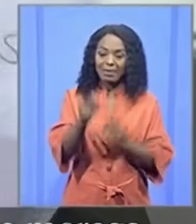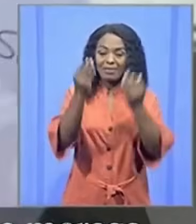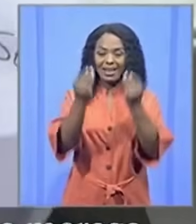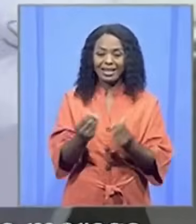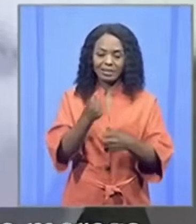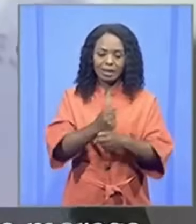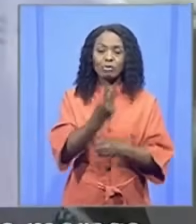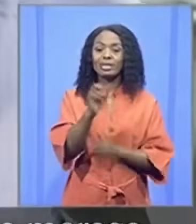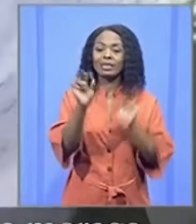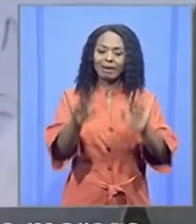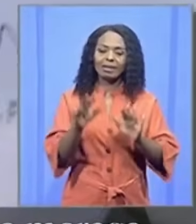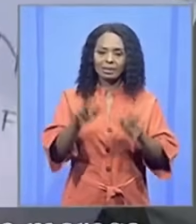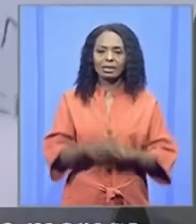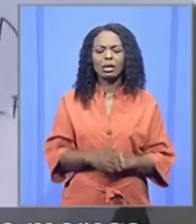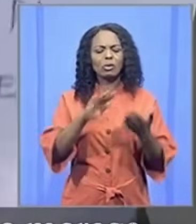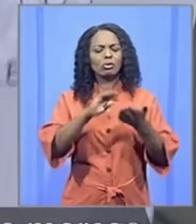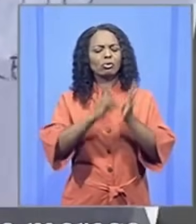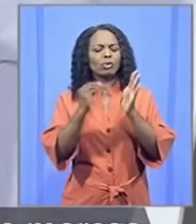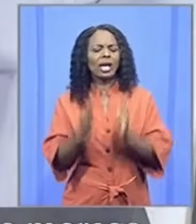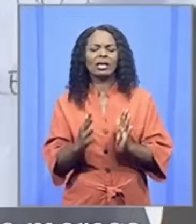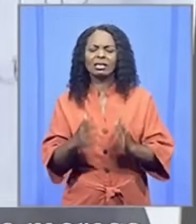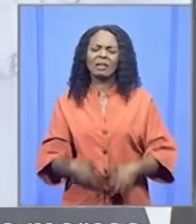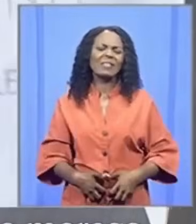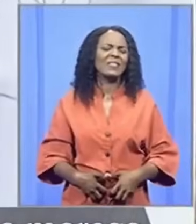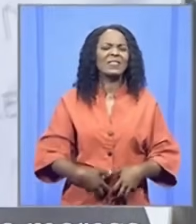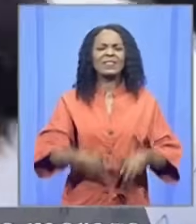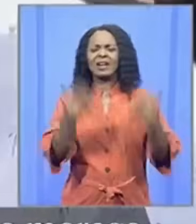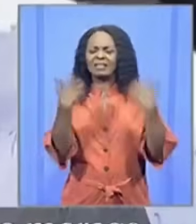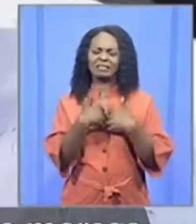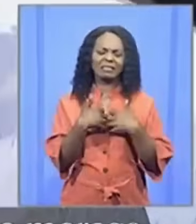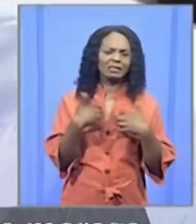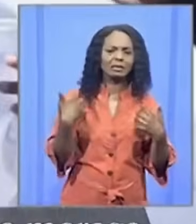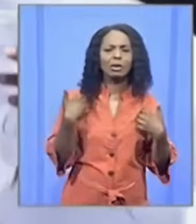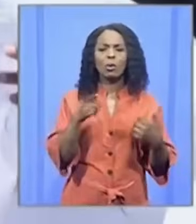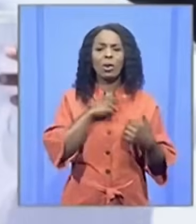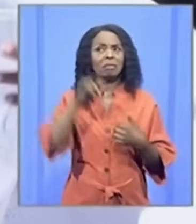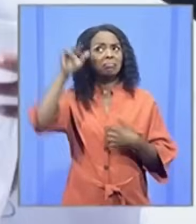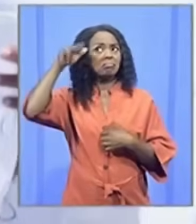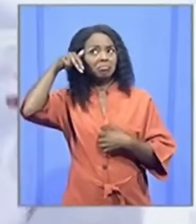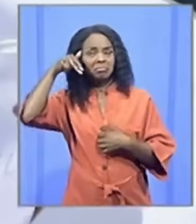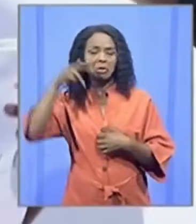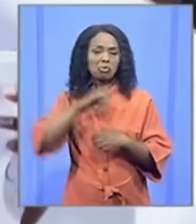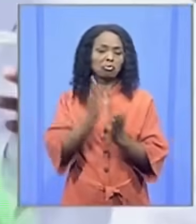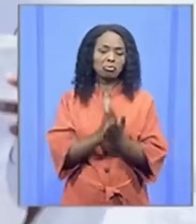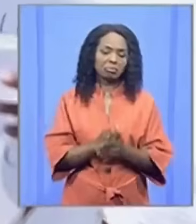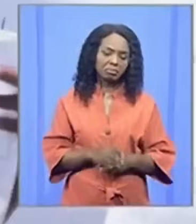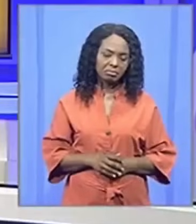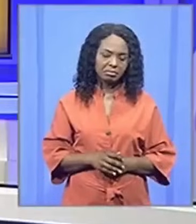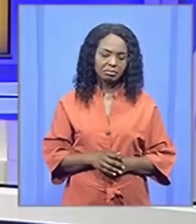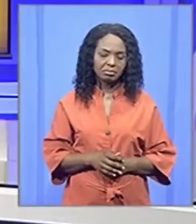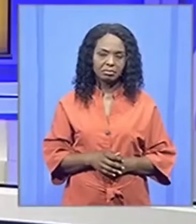Baithuti ba kgakanego ka ge ba sena le bonnete bja gore ba tla tšea karolo dikapešong tša lenyaga.